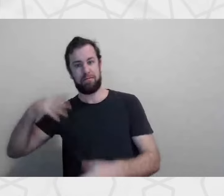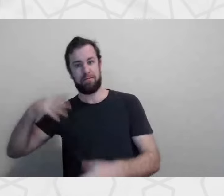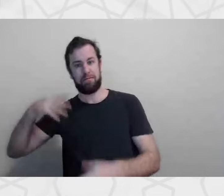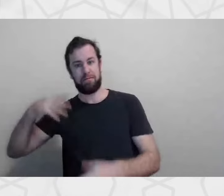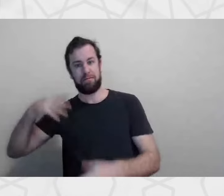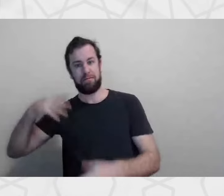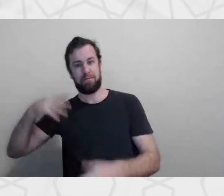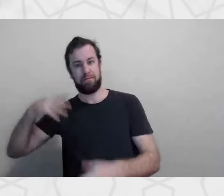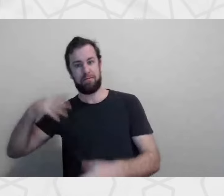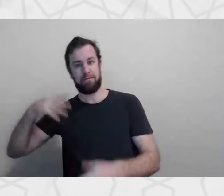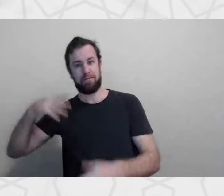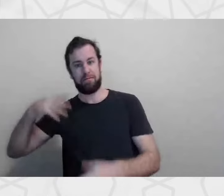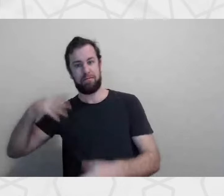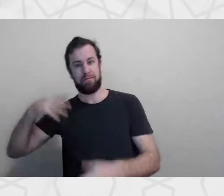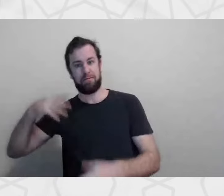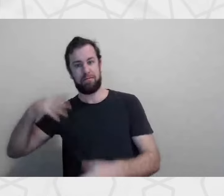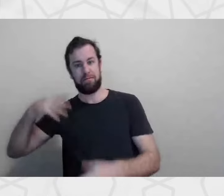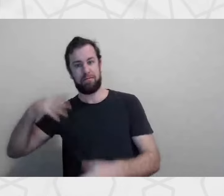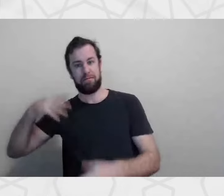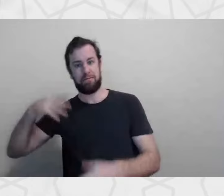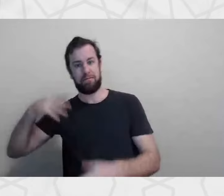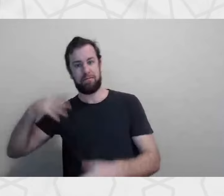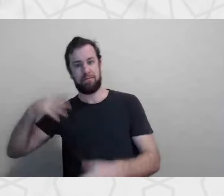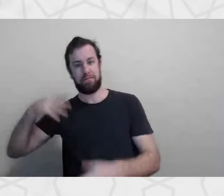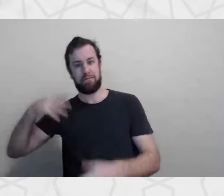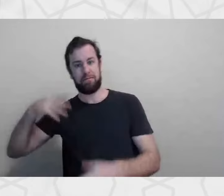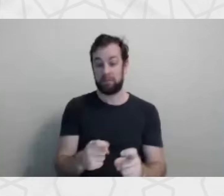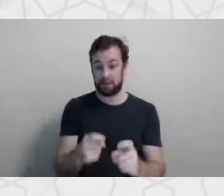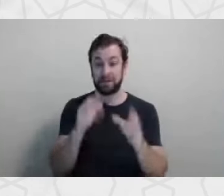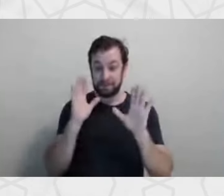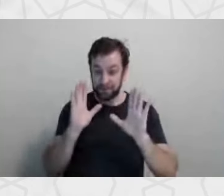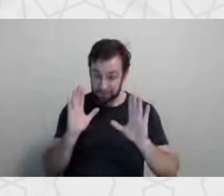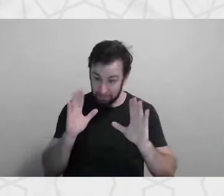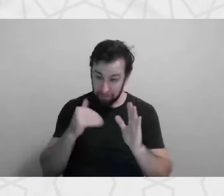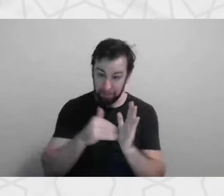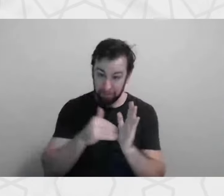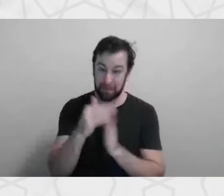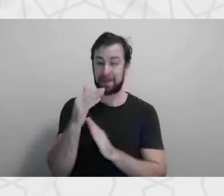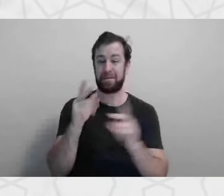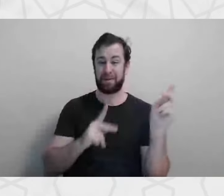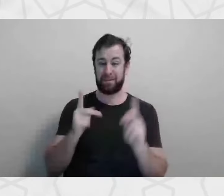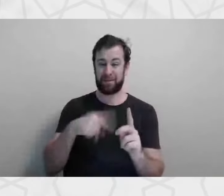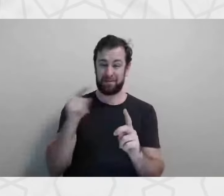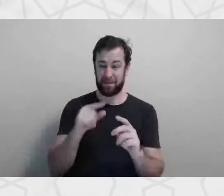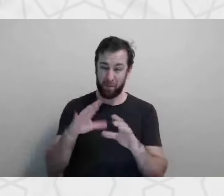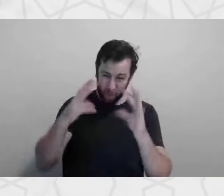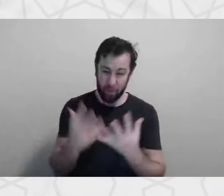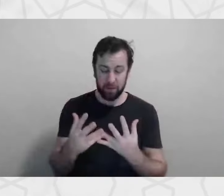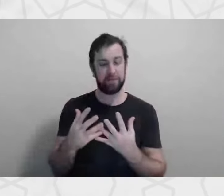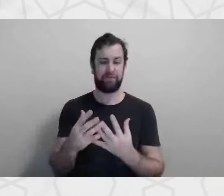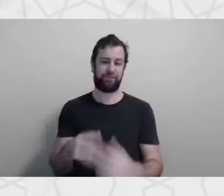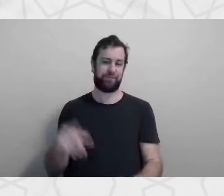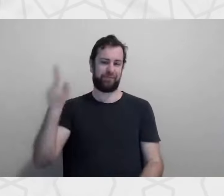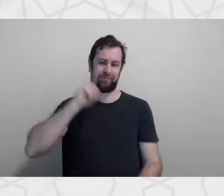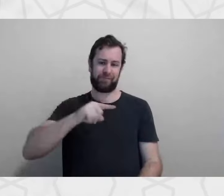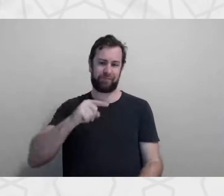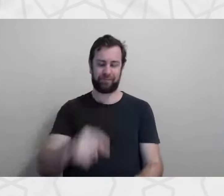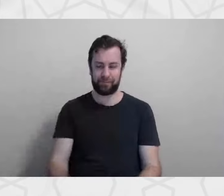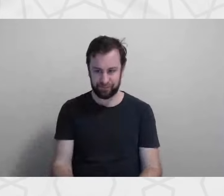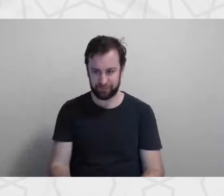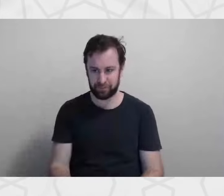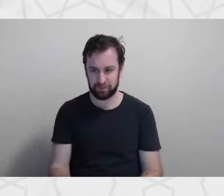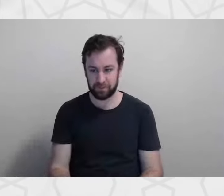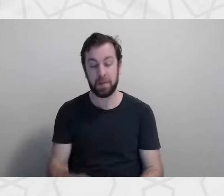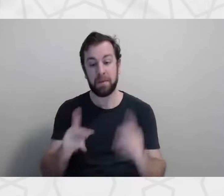chimney. And the chimneys of millions of people around the world, fantasy. And so for believers,